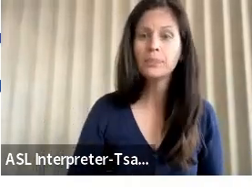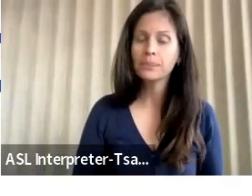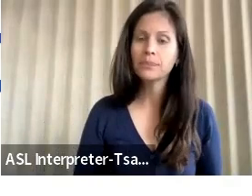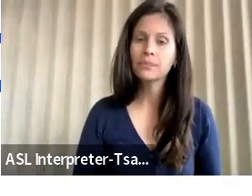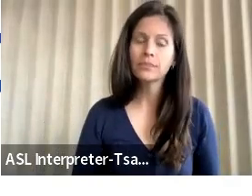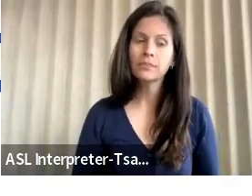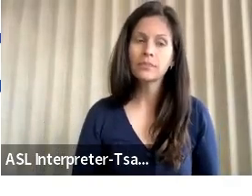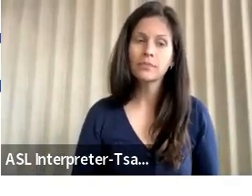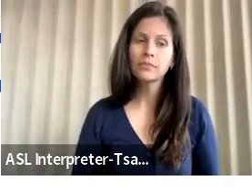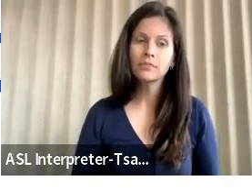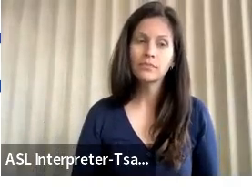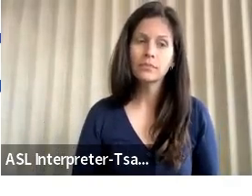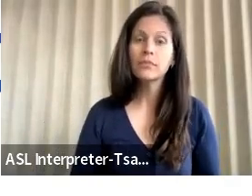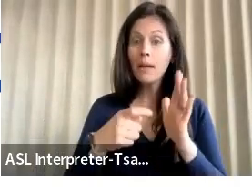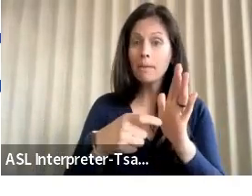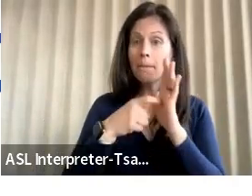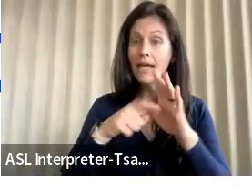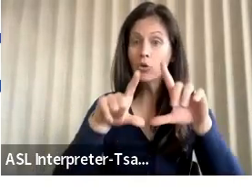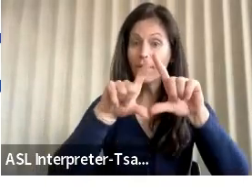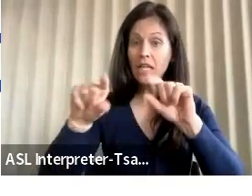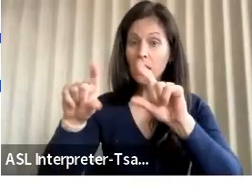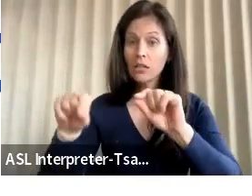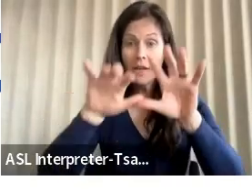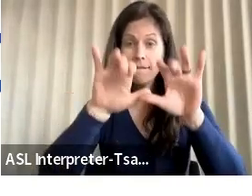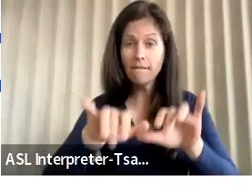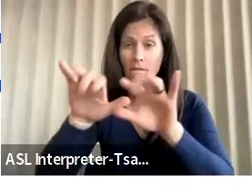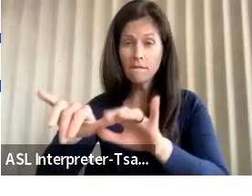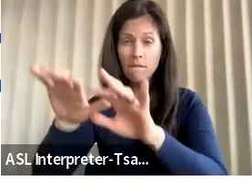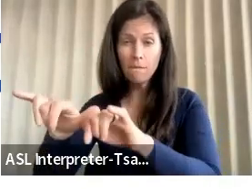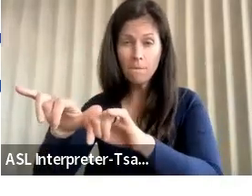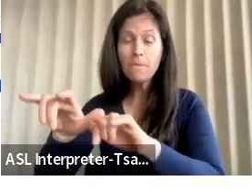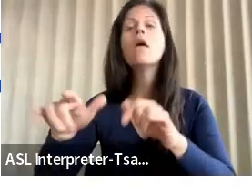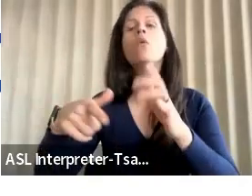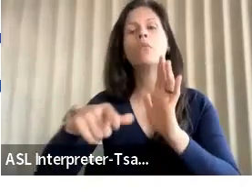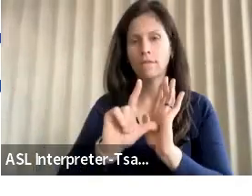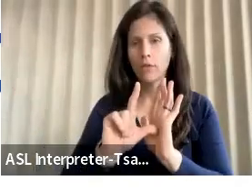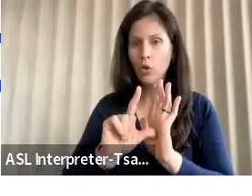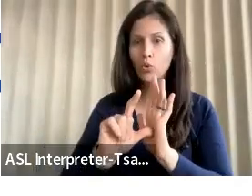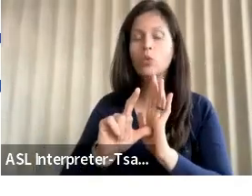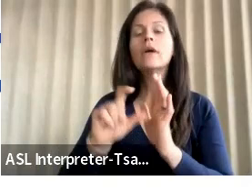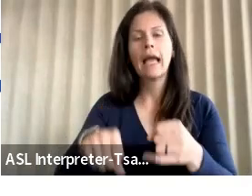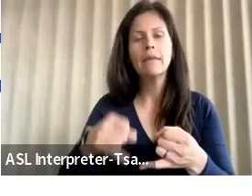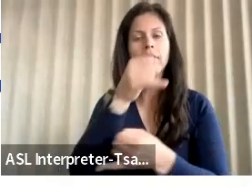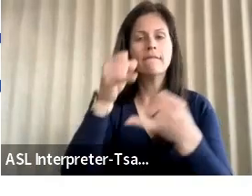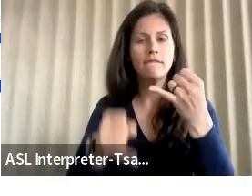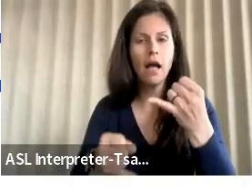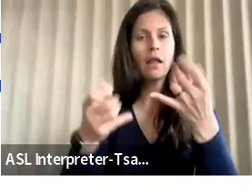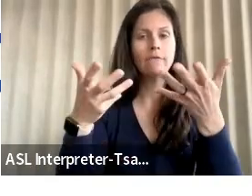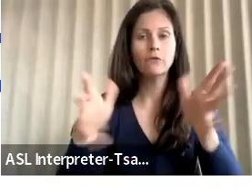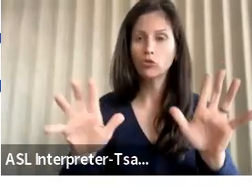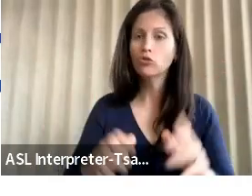those mandatory fields are completed, the review can be finalized.